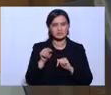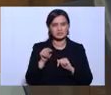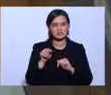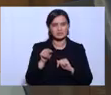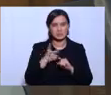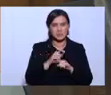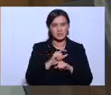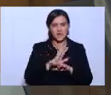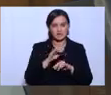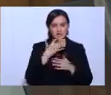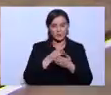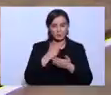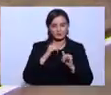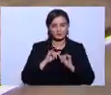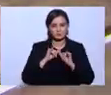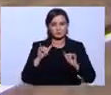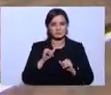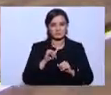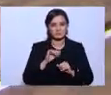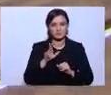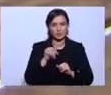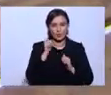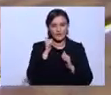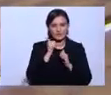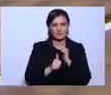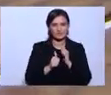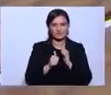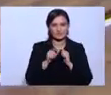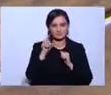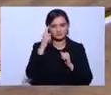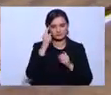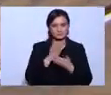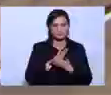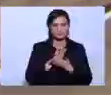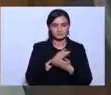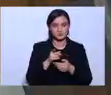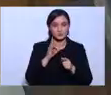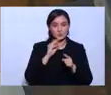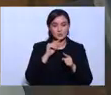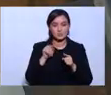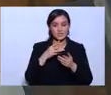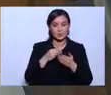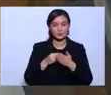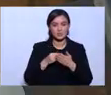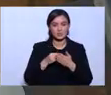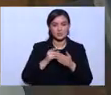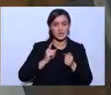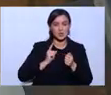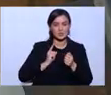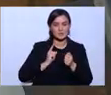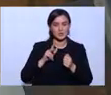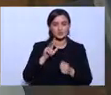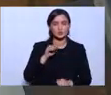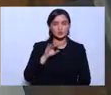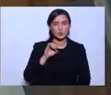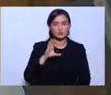always he's always the boy. In the end, when he's expected to settle down, Tom Sawyer offers him a chance to